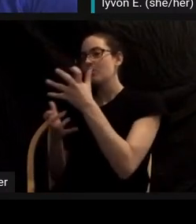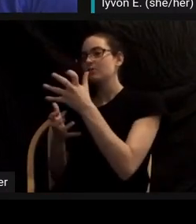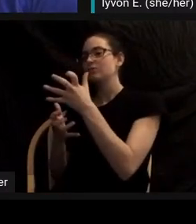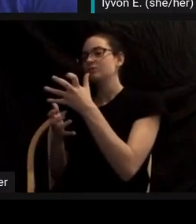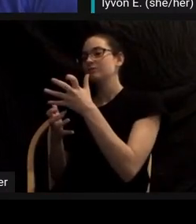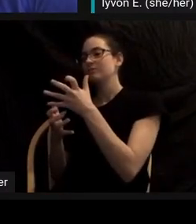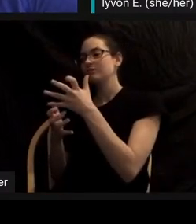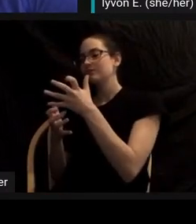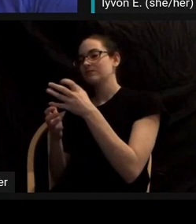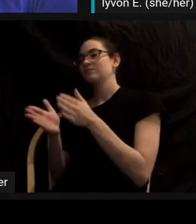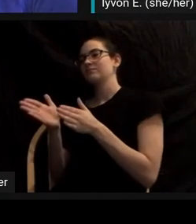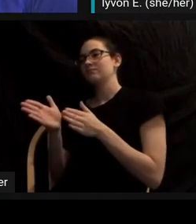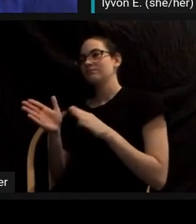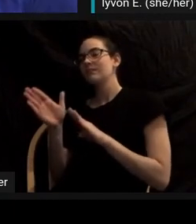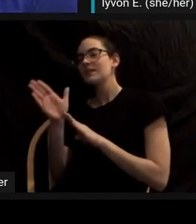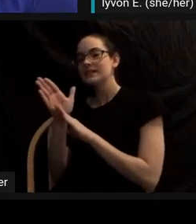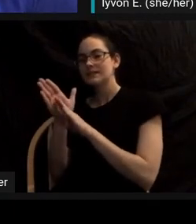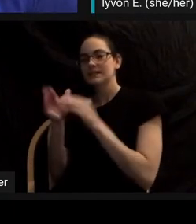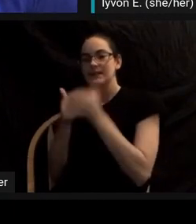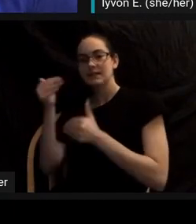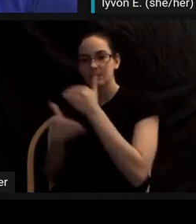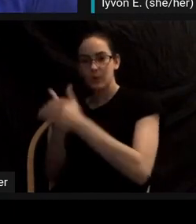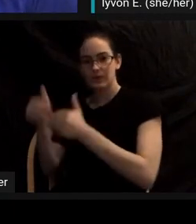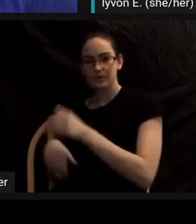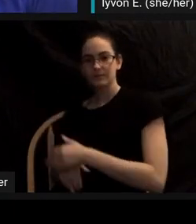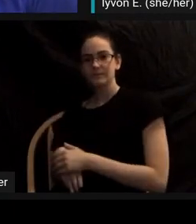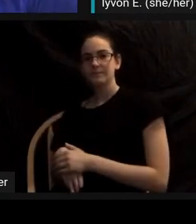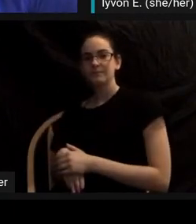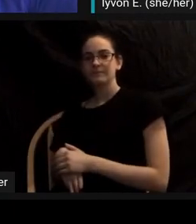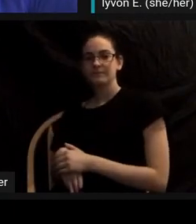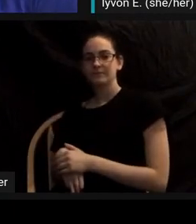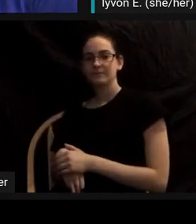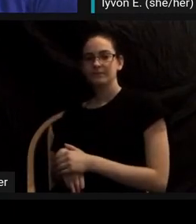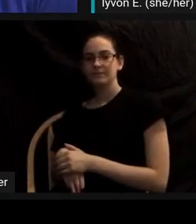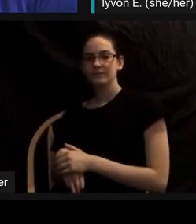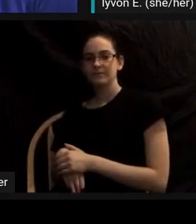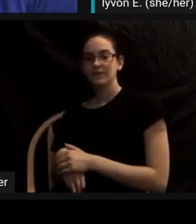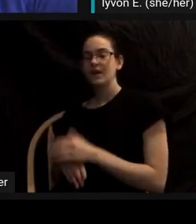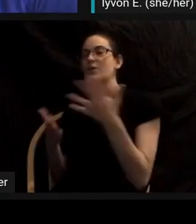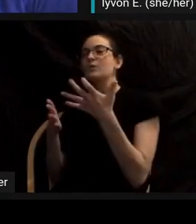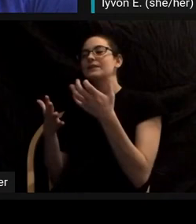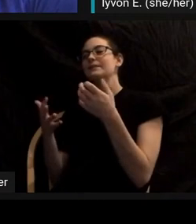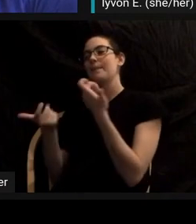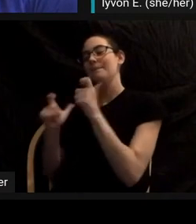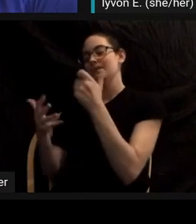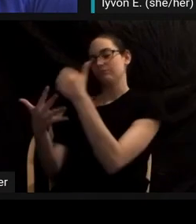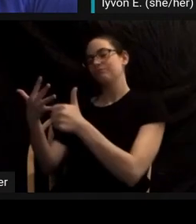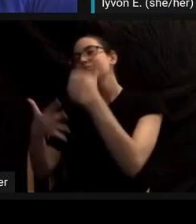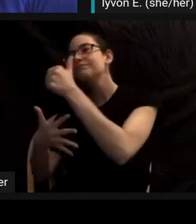time and take the energy to do, and then in the process of doing it, what's the biggest priorities?